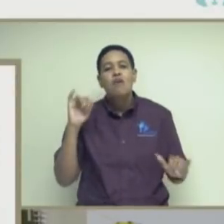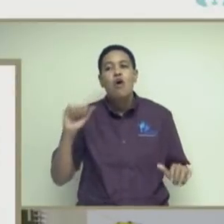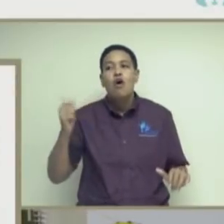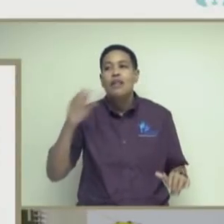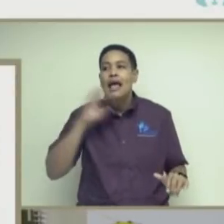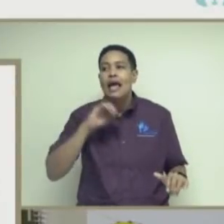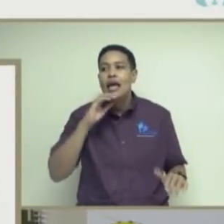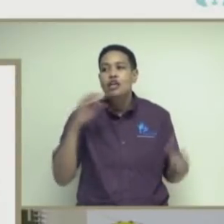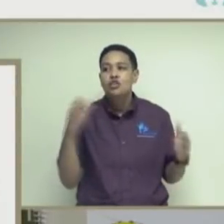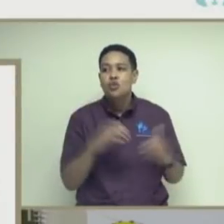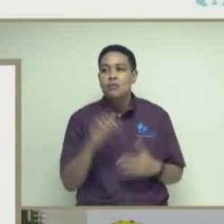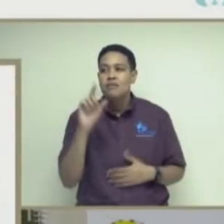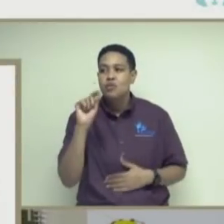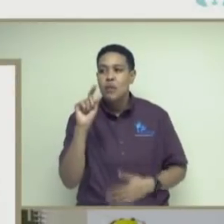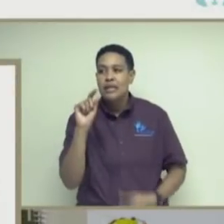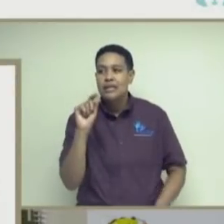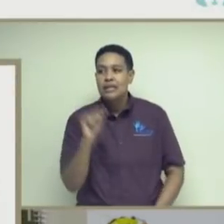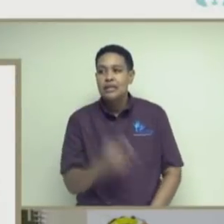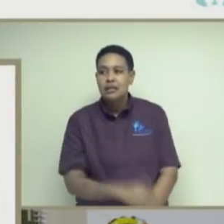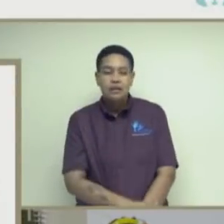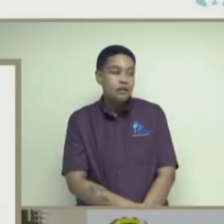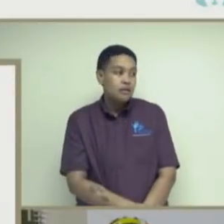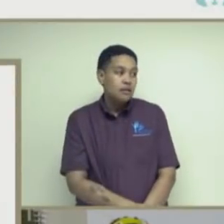of 20.